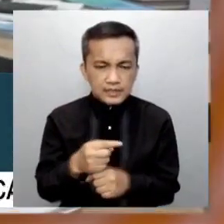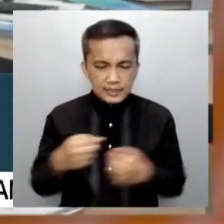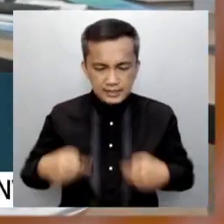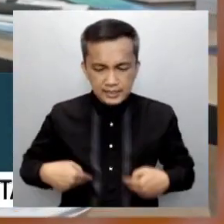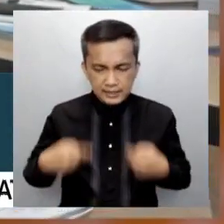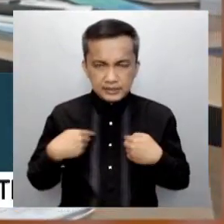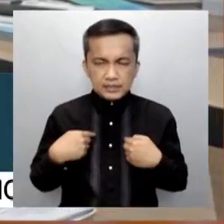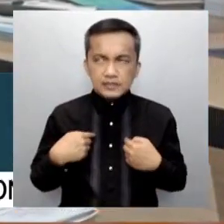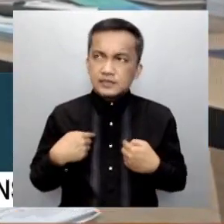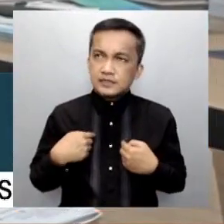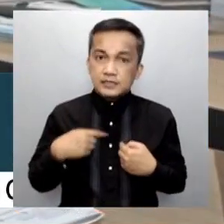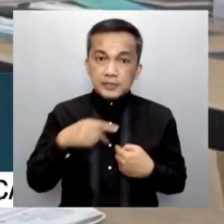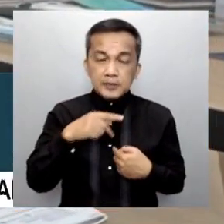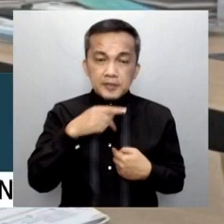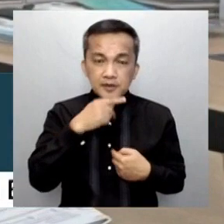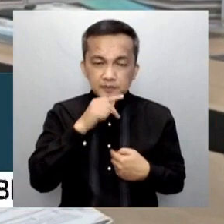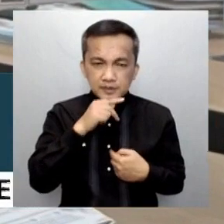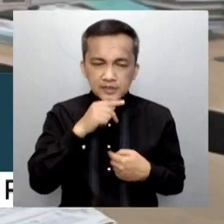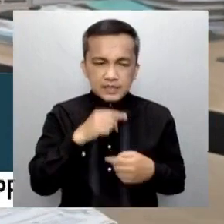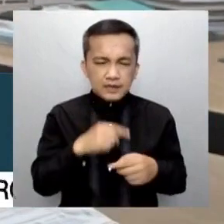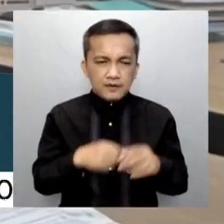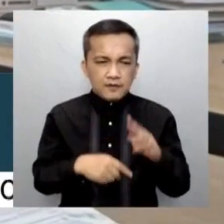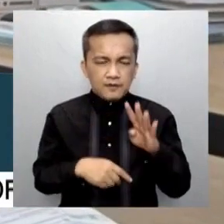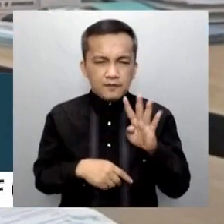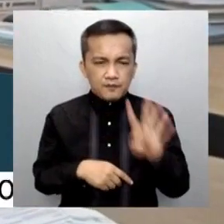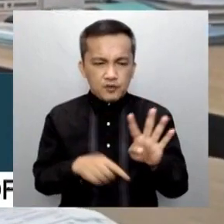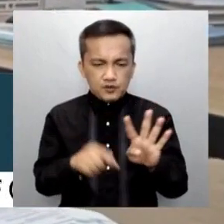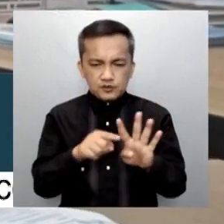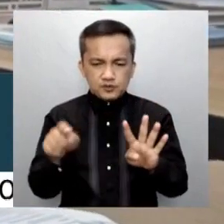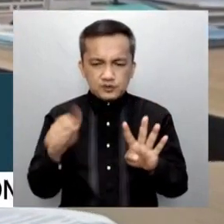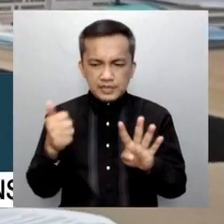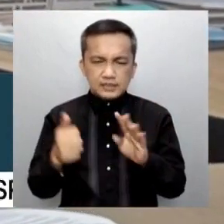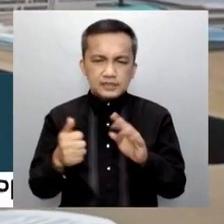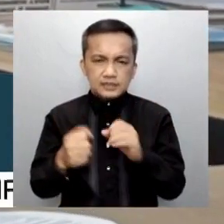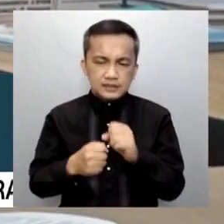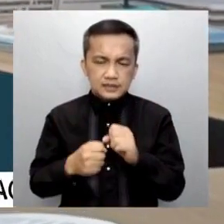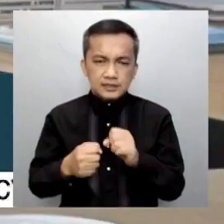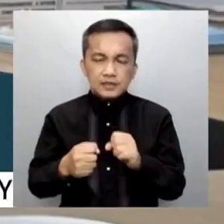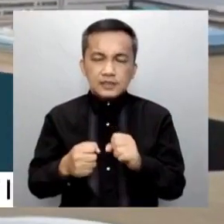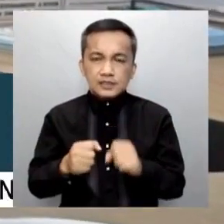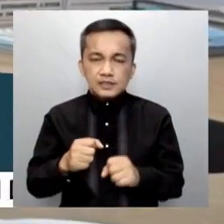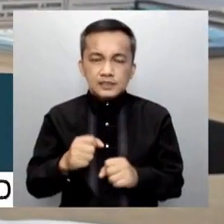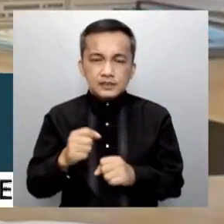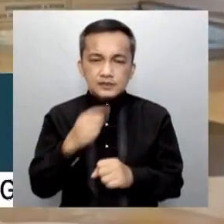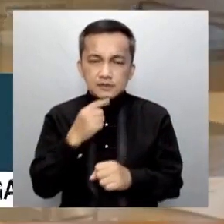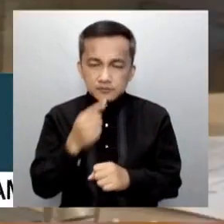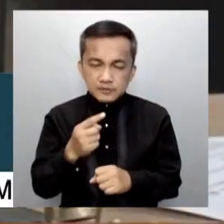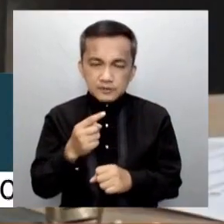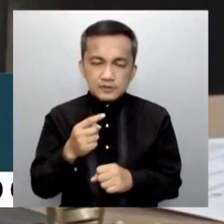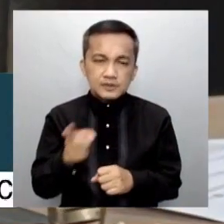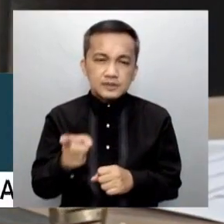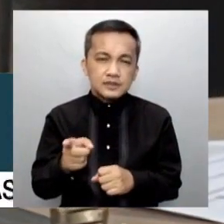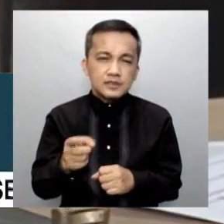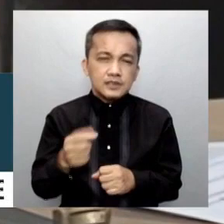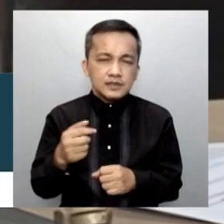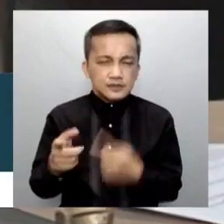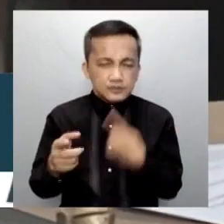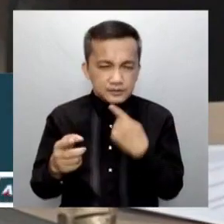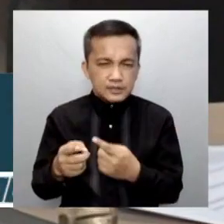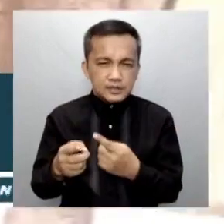to 10 weeks old. This will not be mandatory, but hog raisers will be encouraged to vaccinate their swine